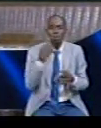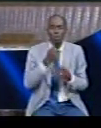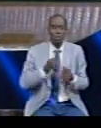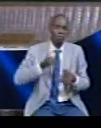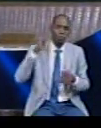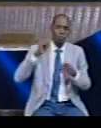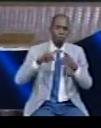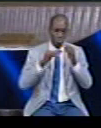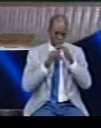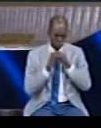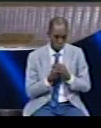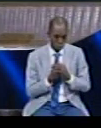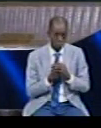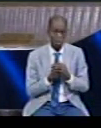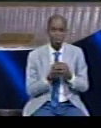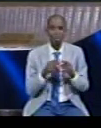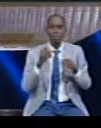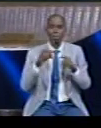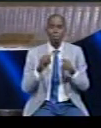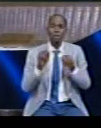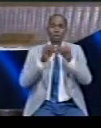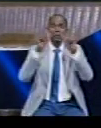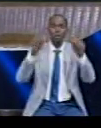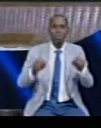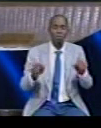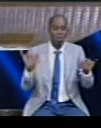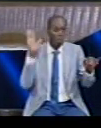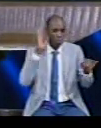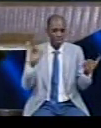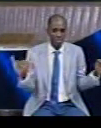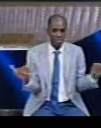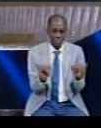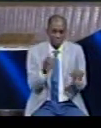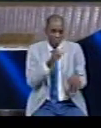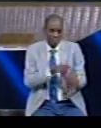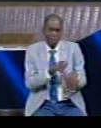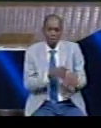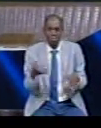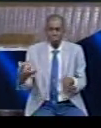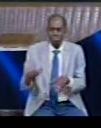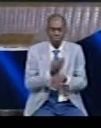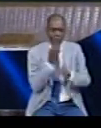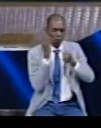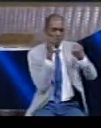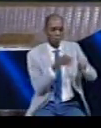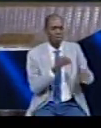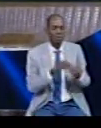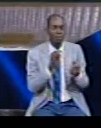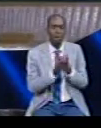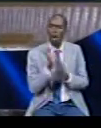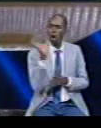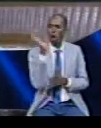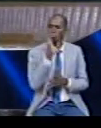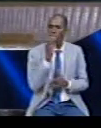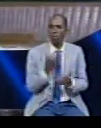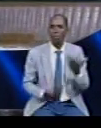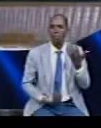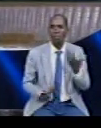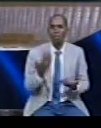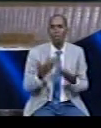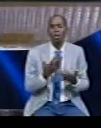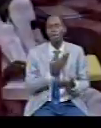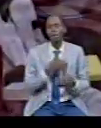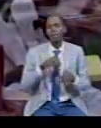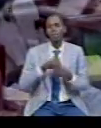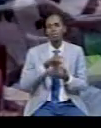the same hour be cast into the midst of a burning fiery furnace. And then in verse 7,